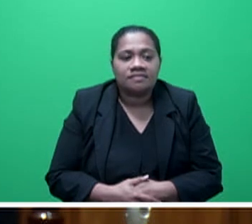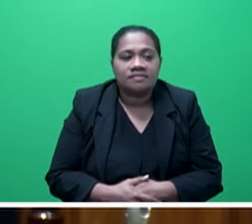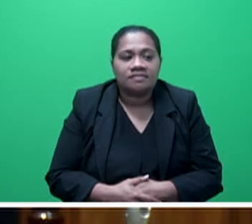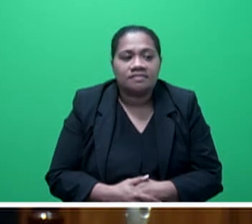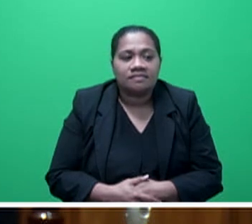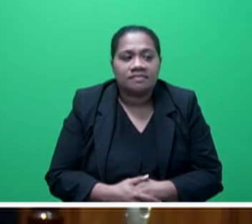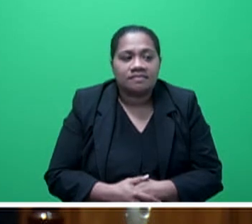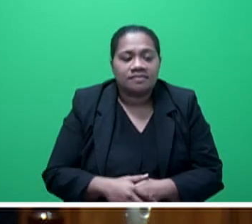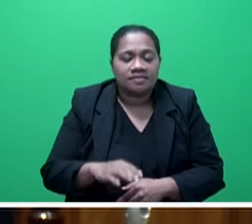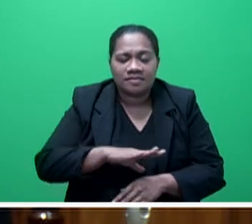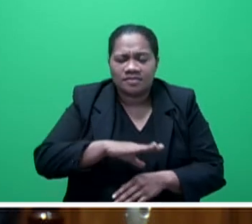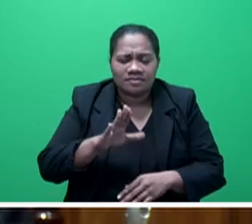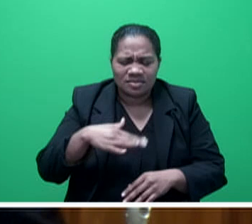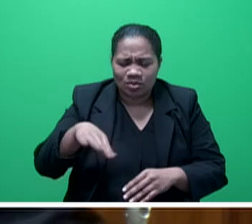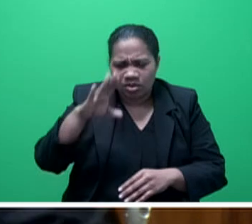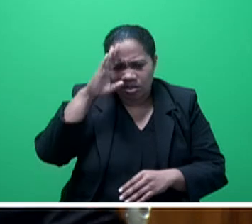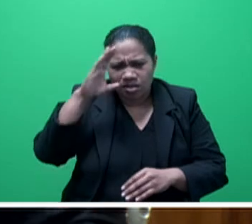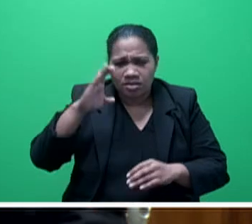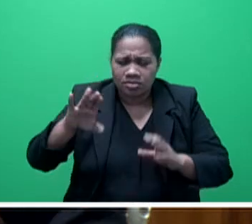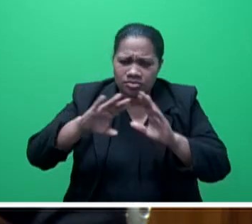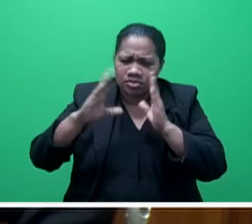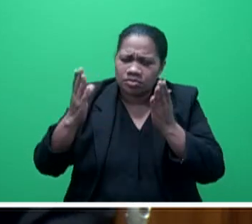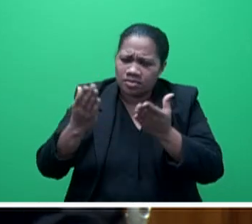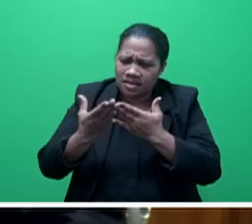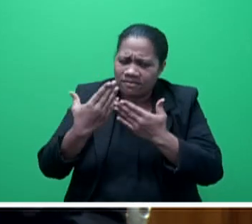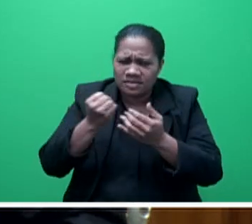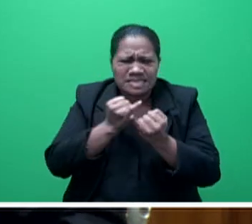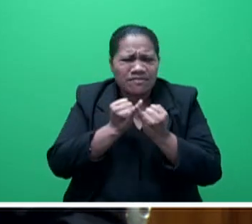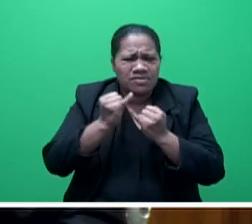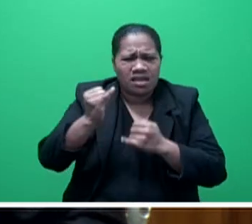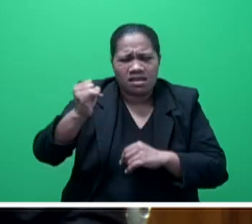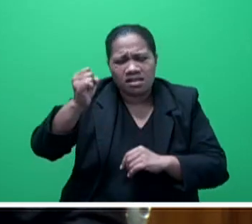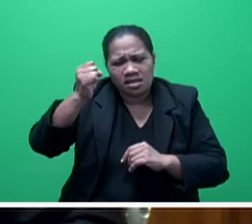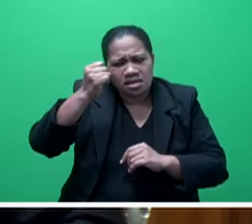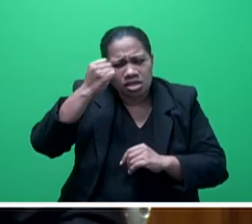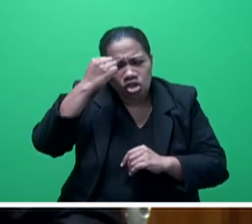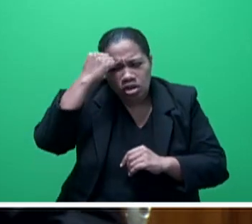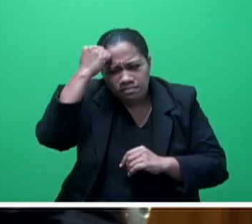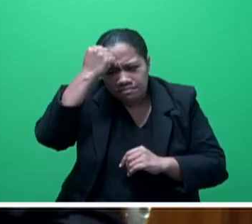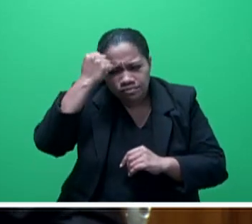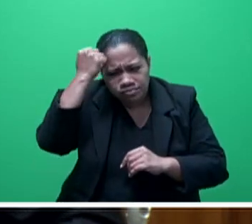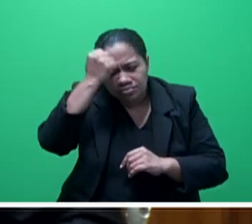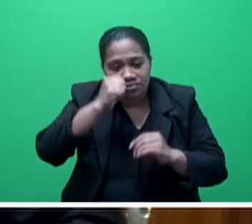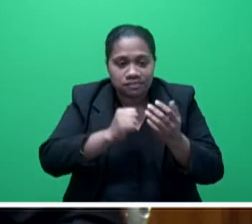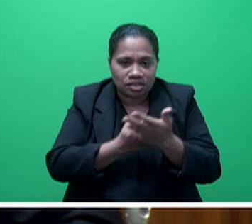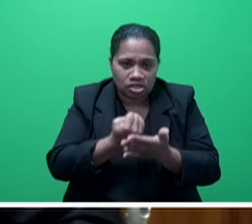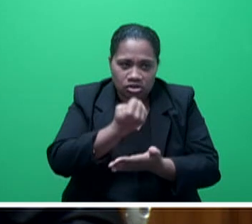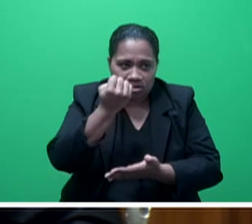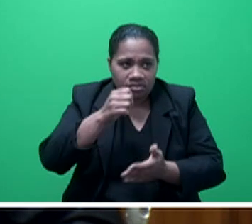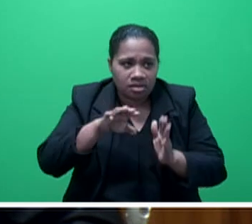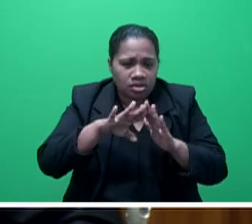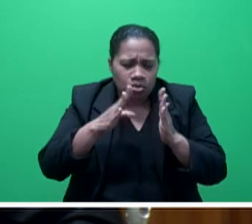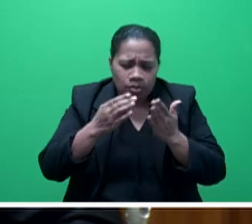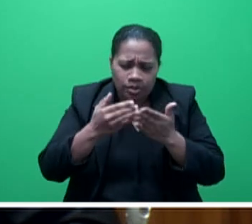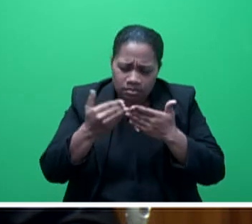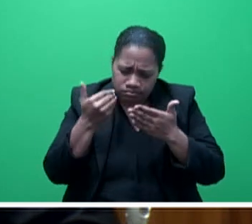Every country in the world faces severe economic stress. The world has not seen economic stress of this kind for 100